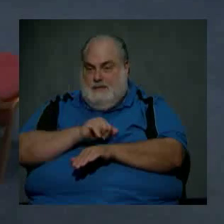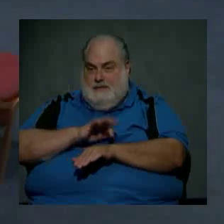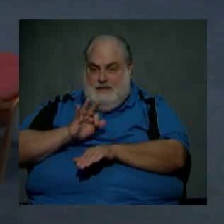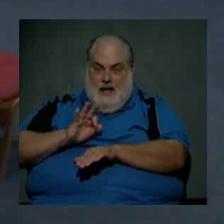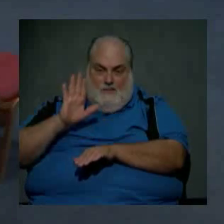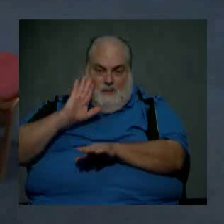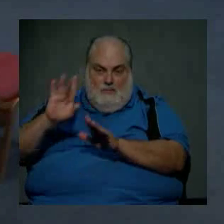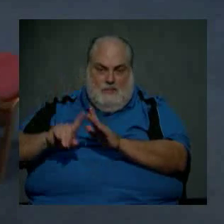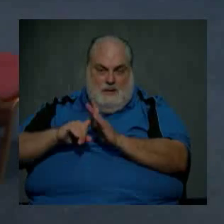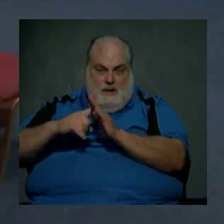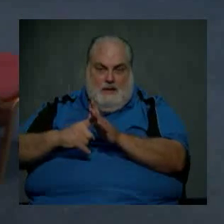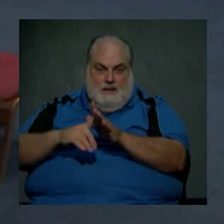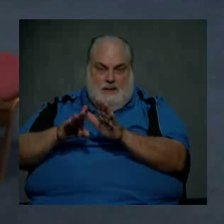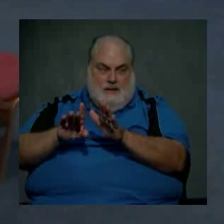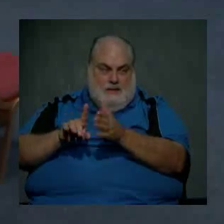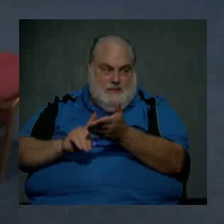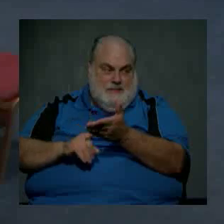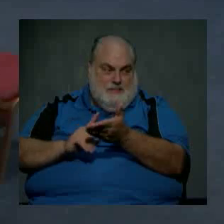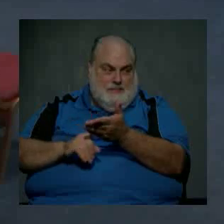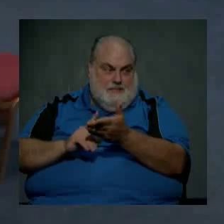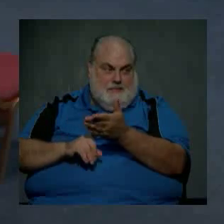that discussion. Thank you.